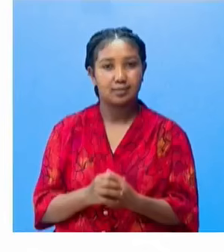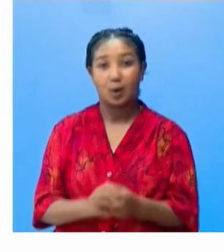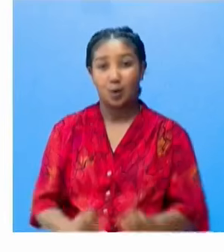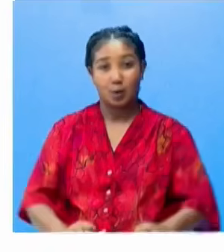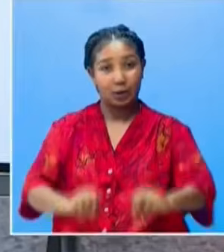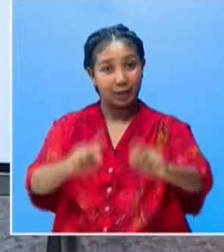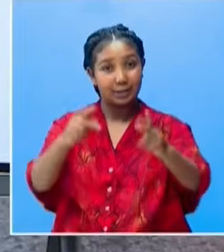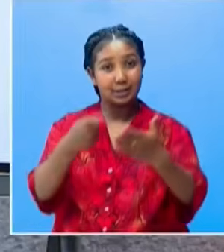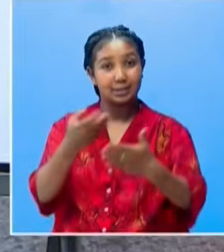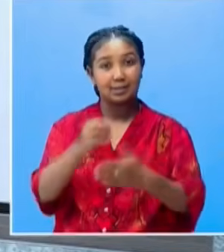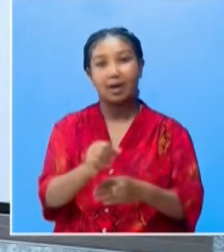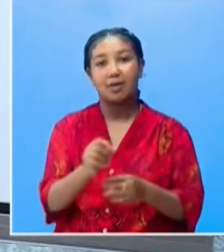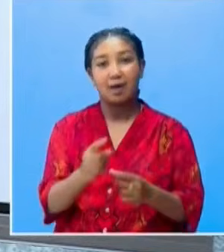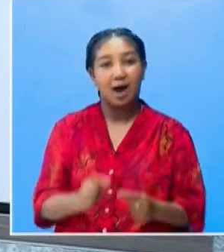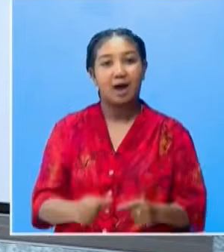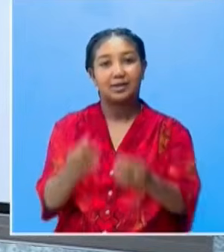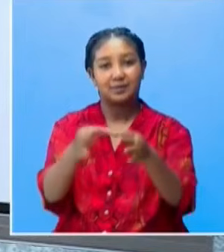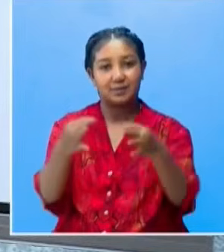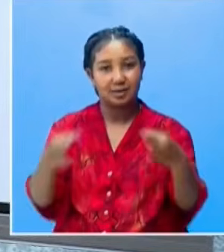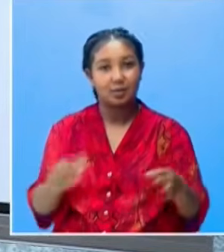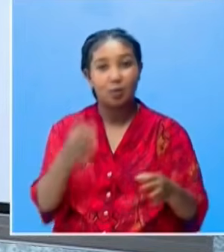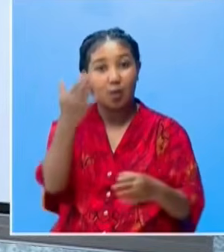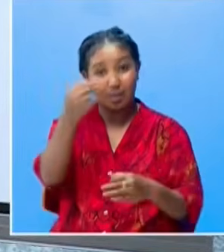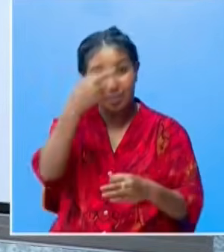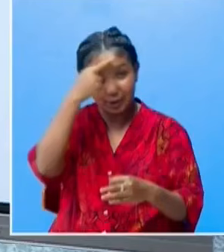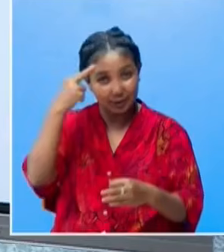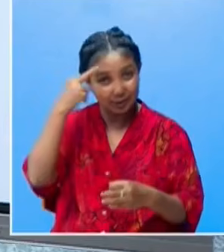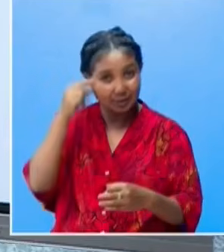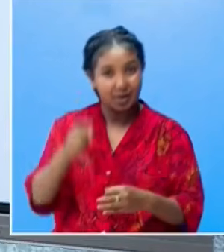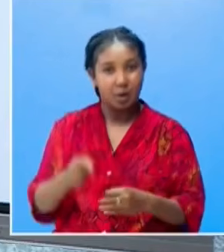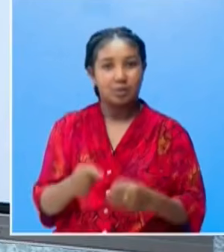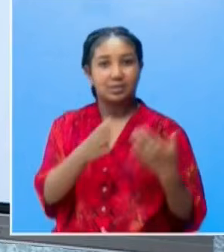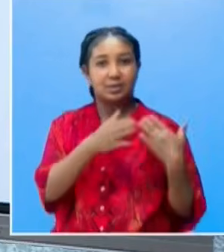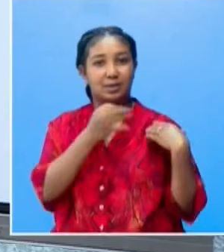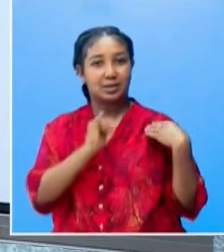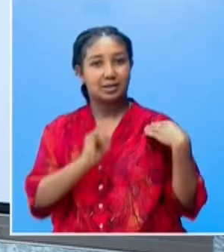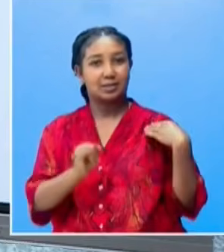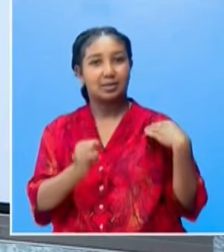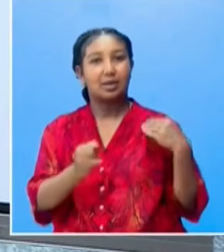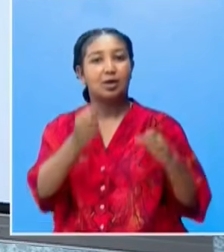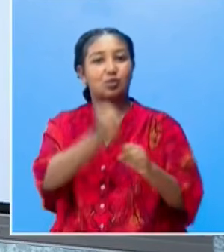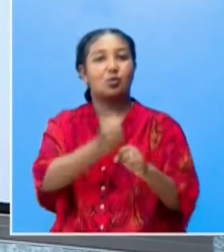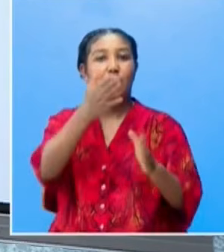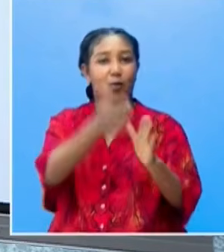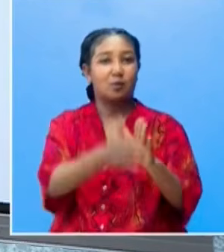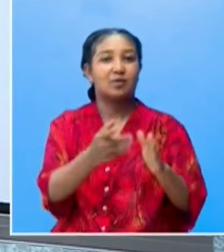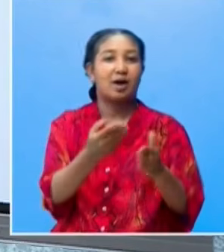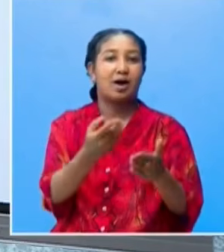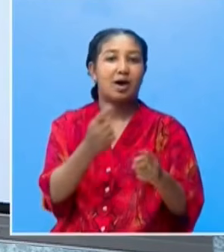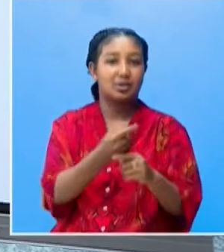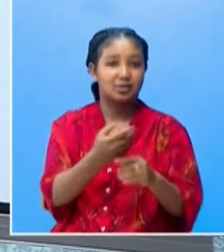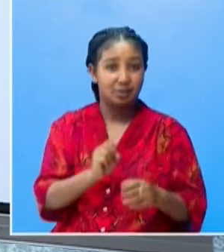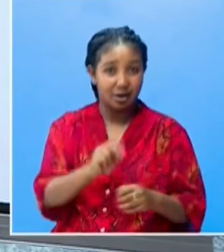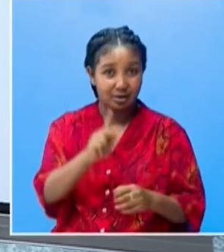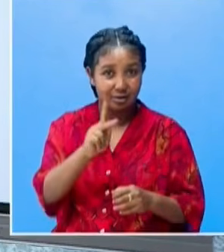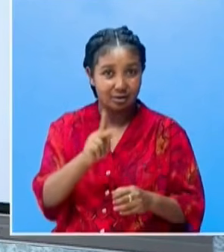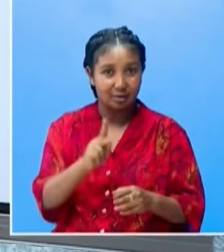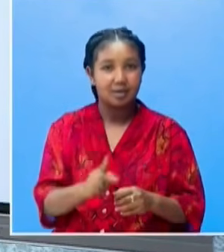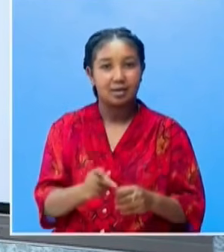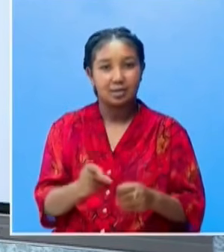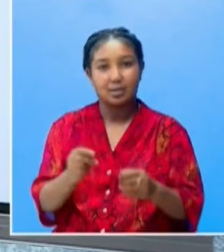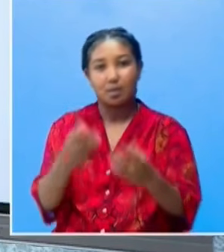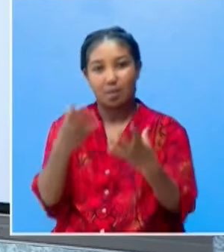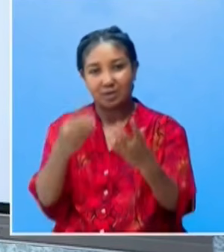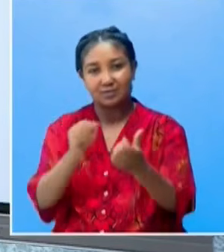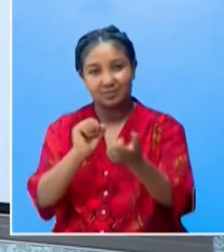Okay, this is an active sentence. Why? Because our subject is the doer of the action, right? Let's make it